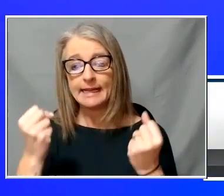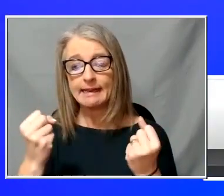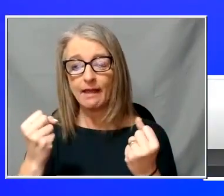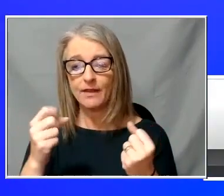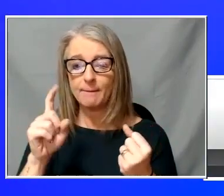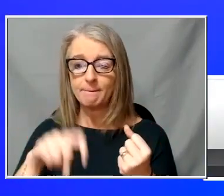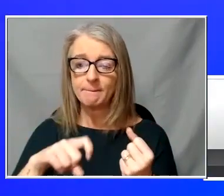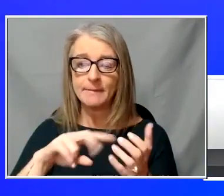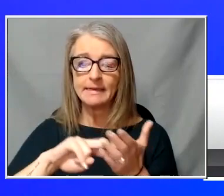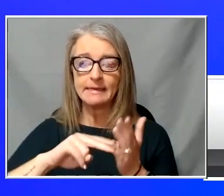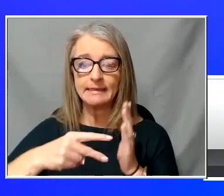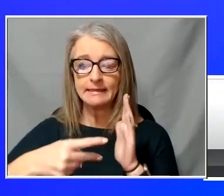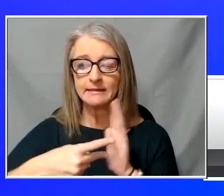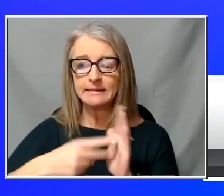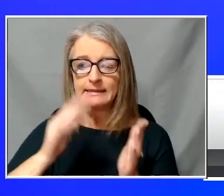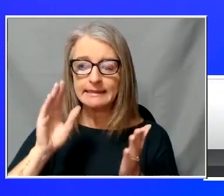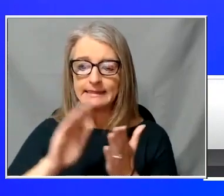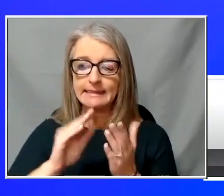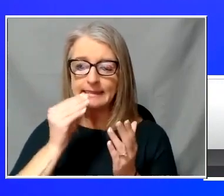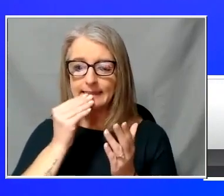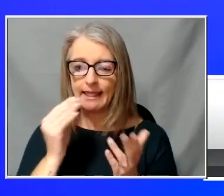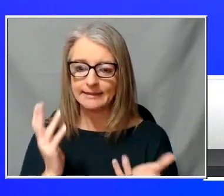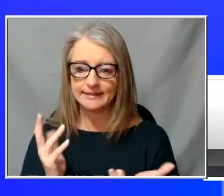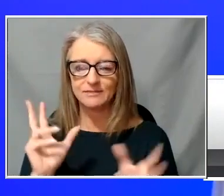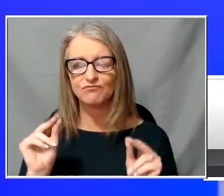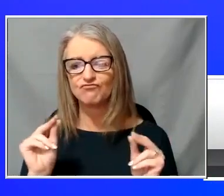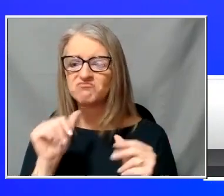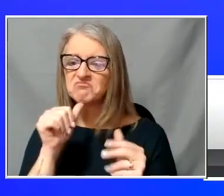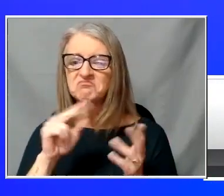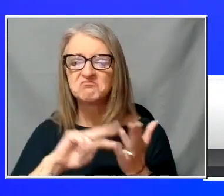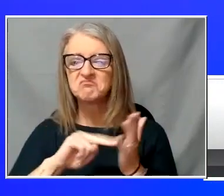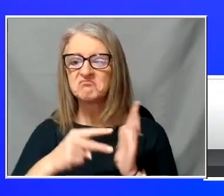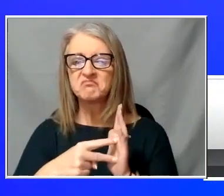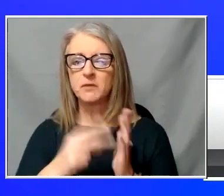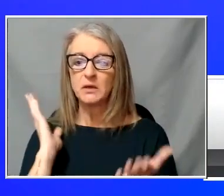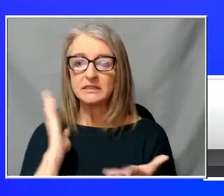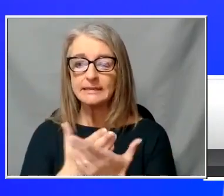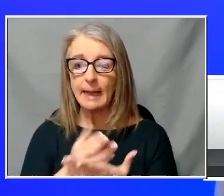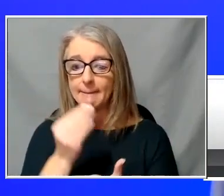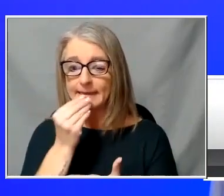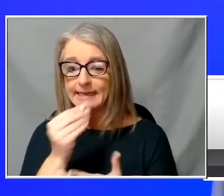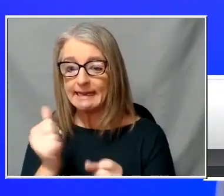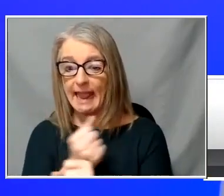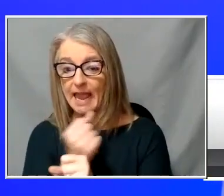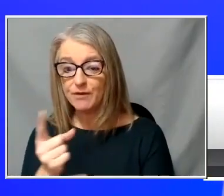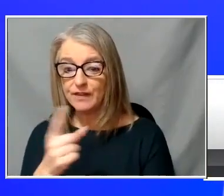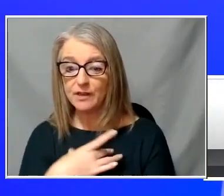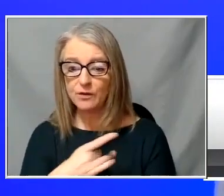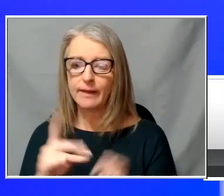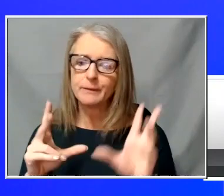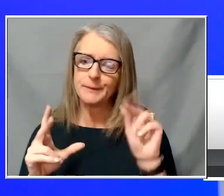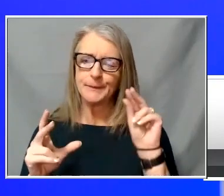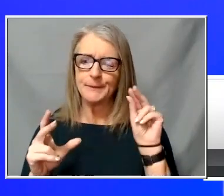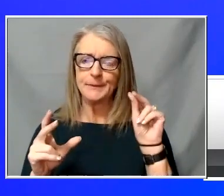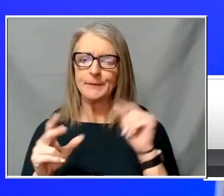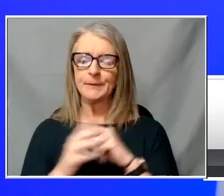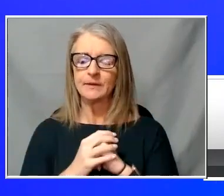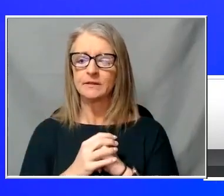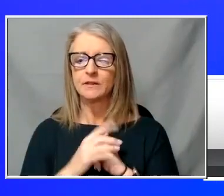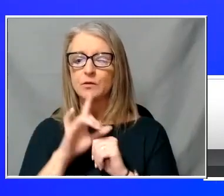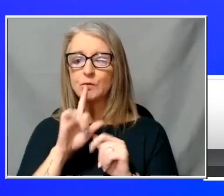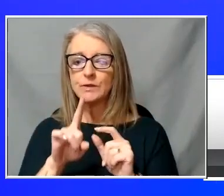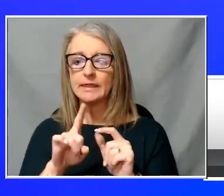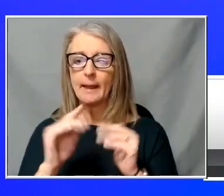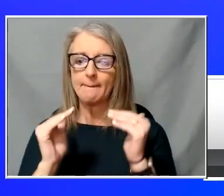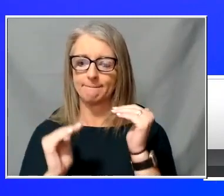to always eat less, right? So, or stop eating the food that you like. It's all about